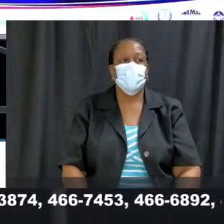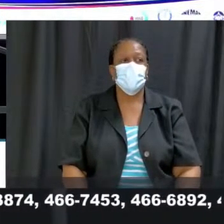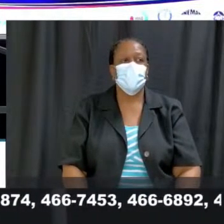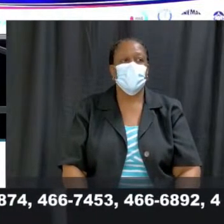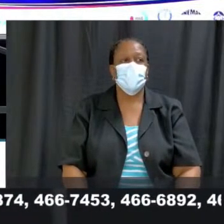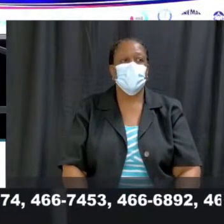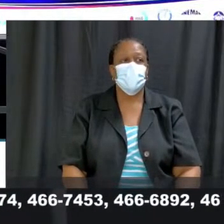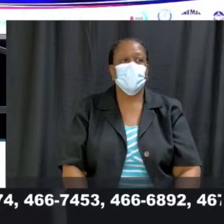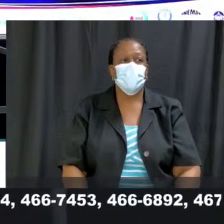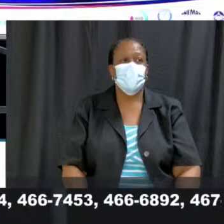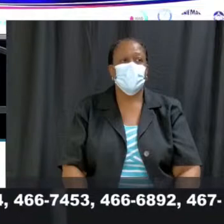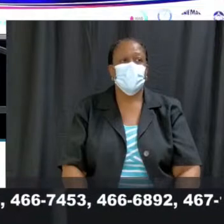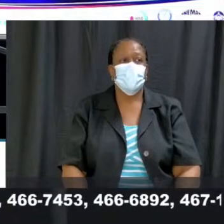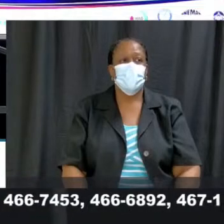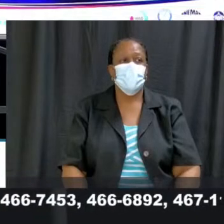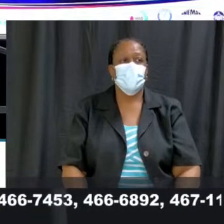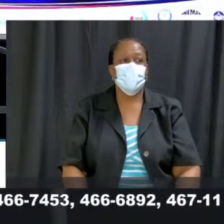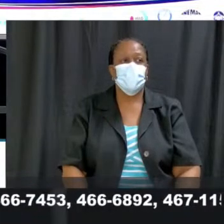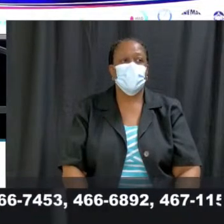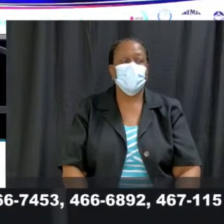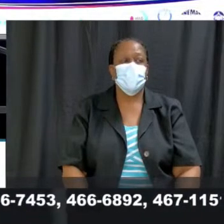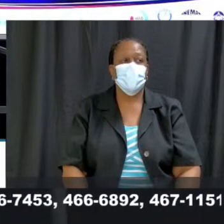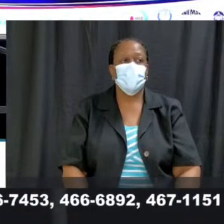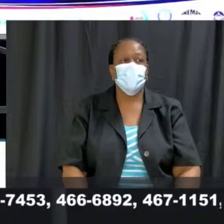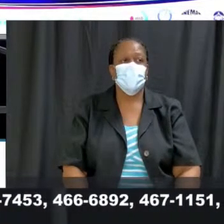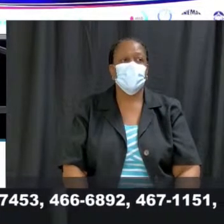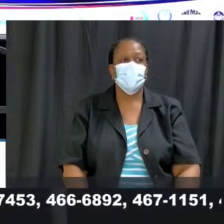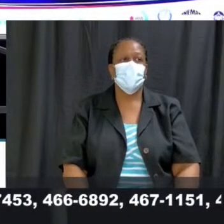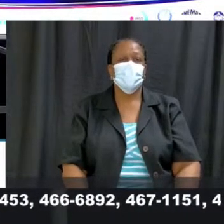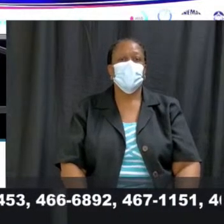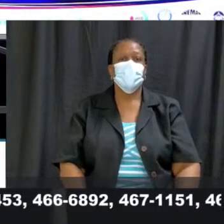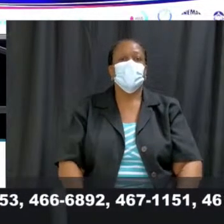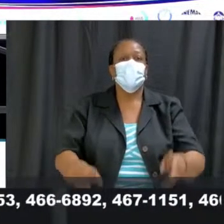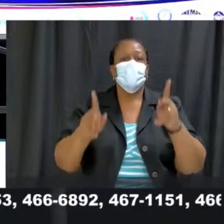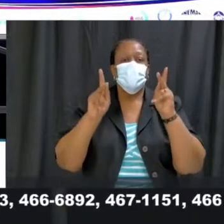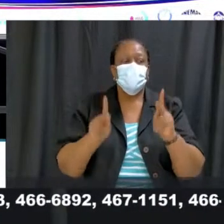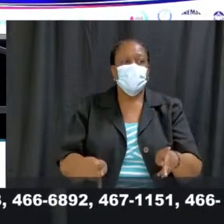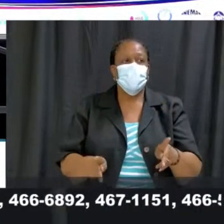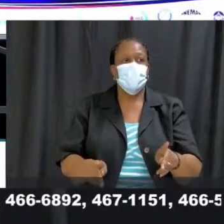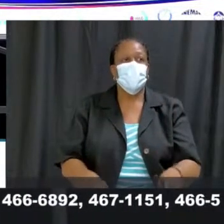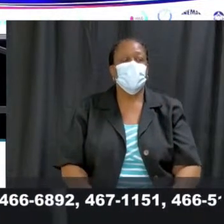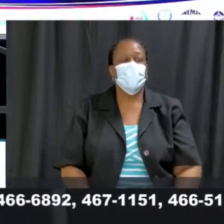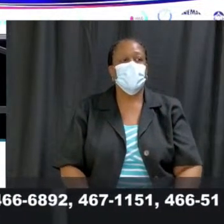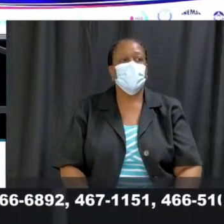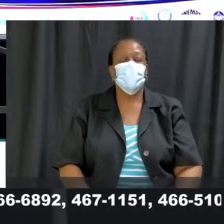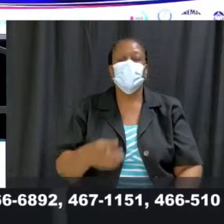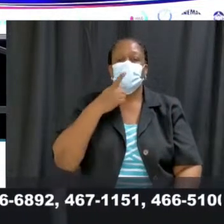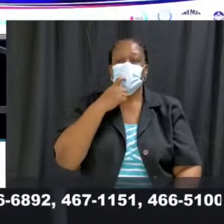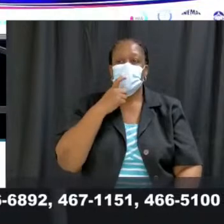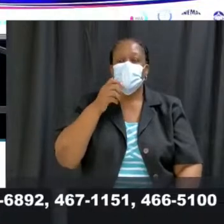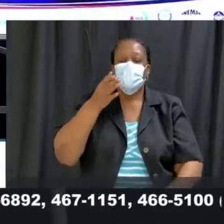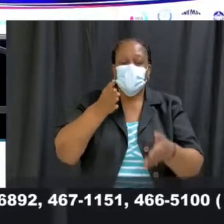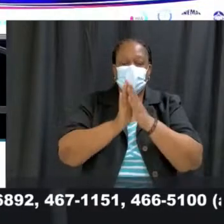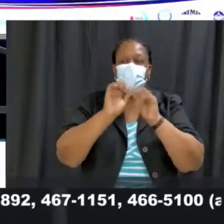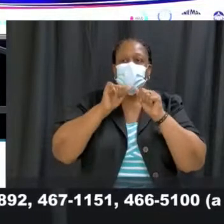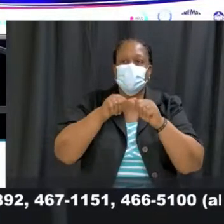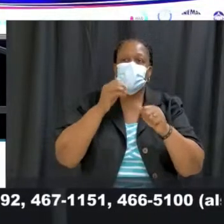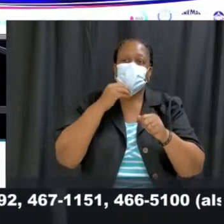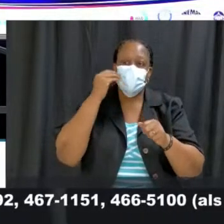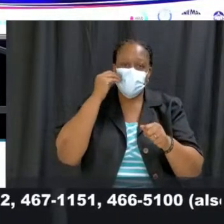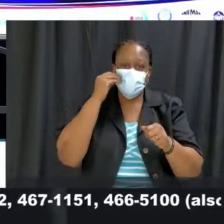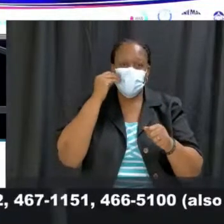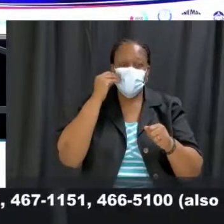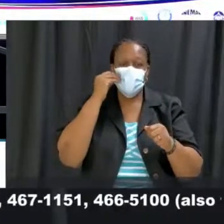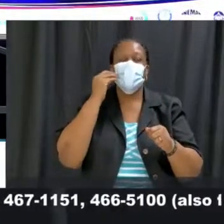employer. Our contacts of cases who are given stay-at-home orders, given a document for their employers for